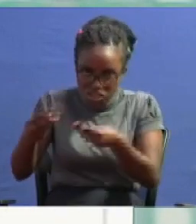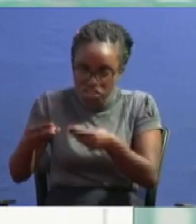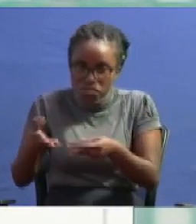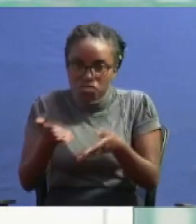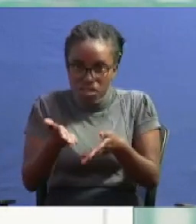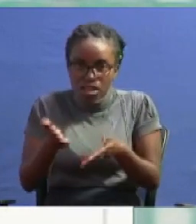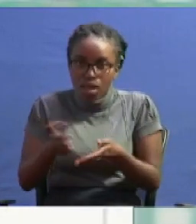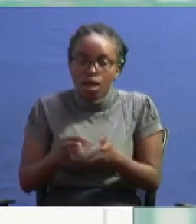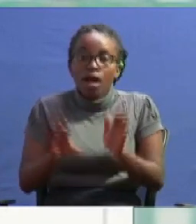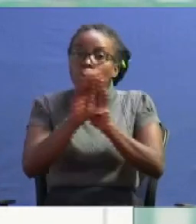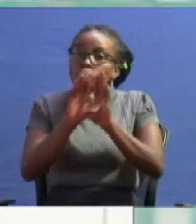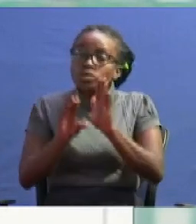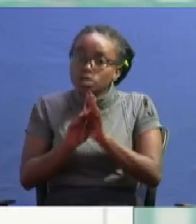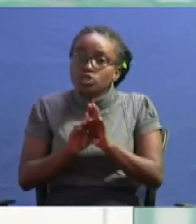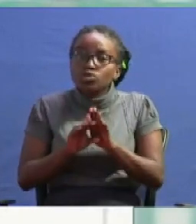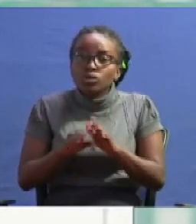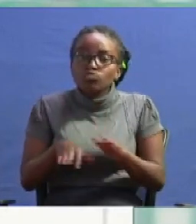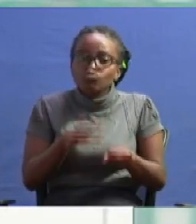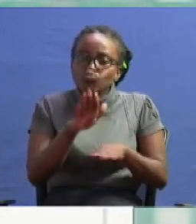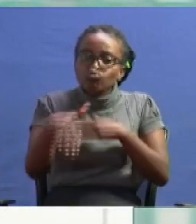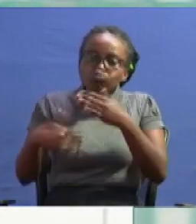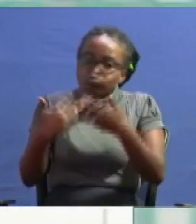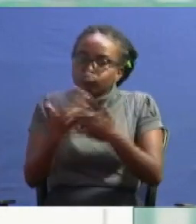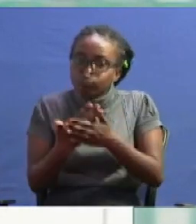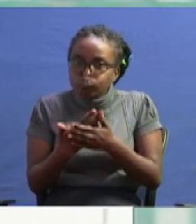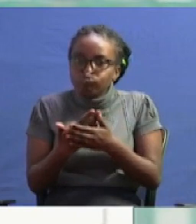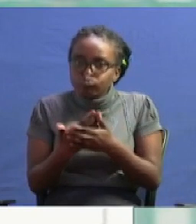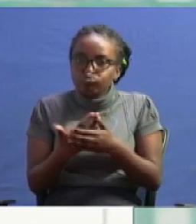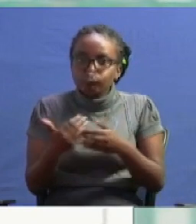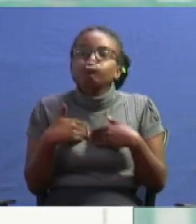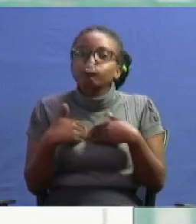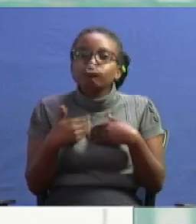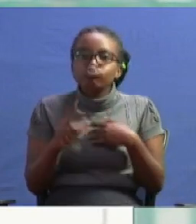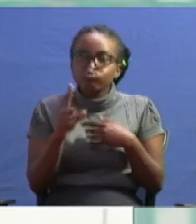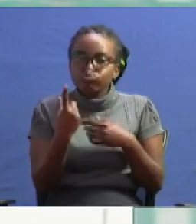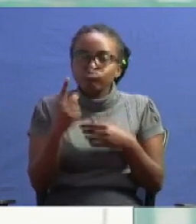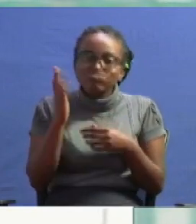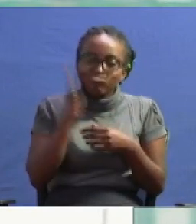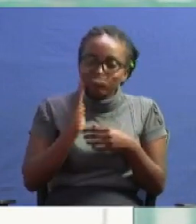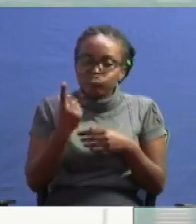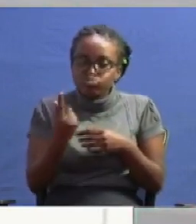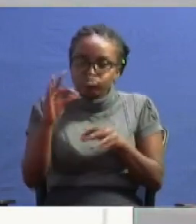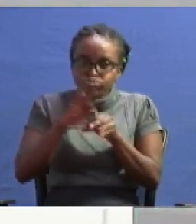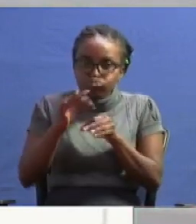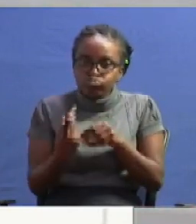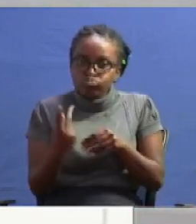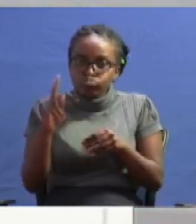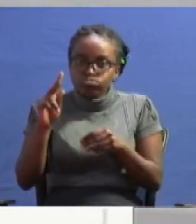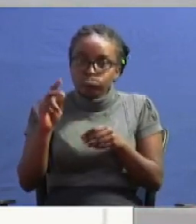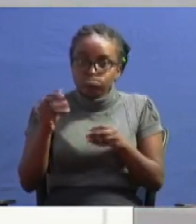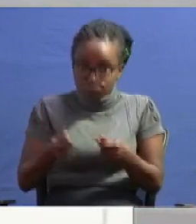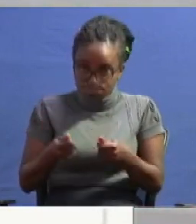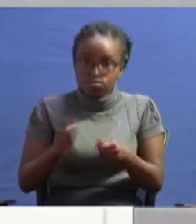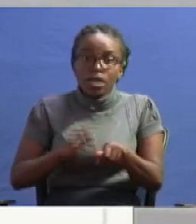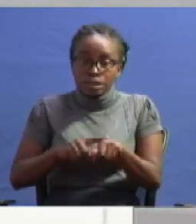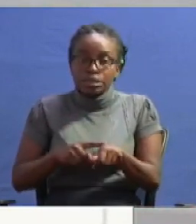has one man, one vote, one shilling. That is all we are asking for from Mount Kenya region. But I still don't